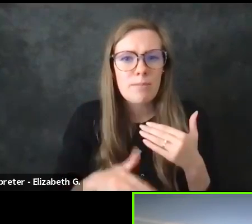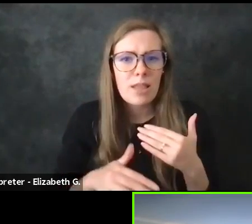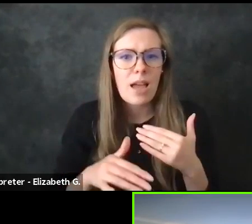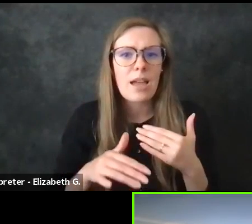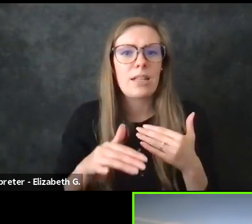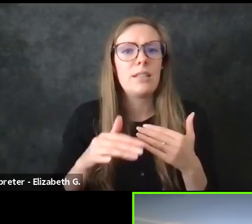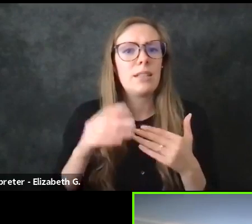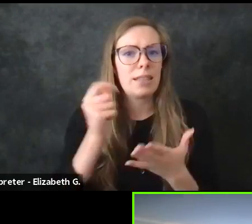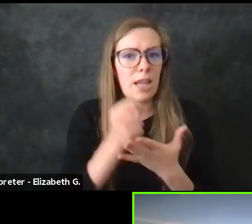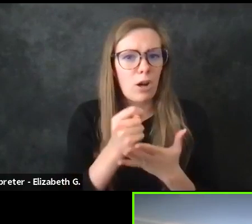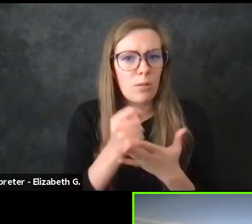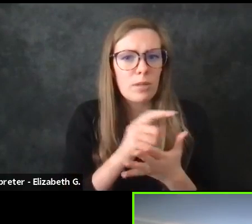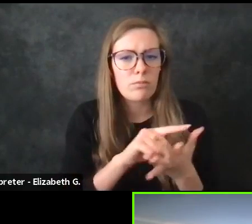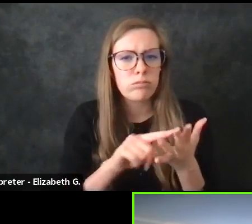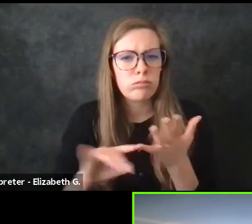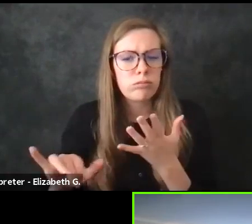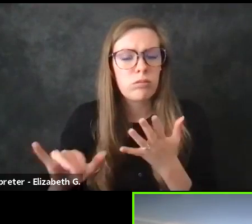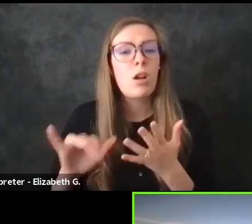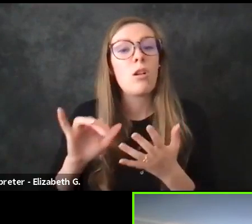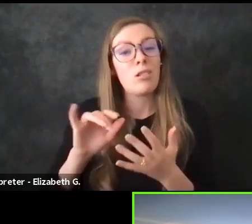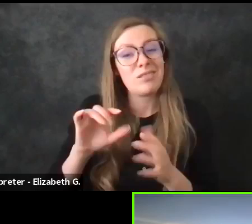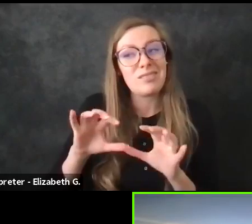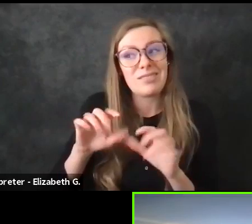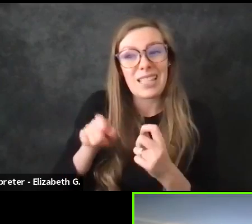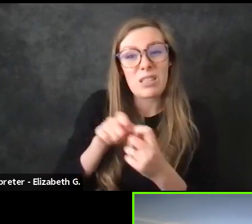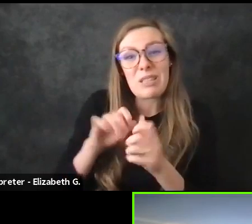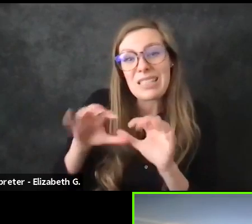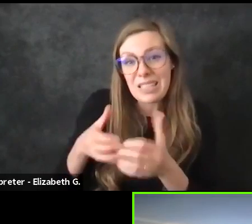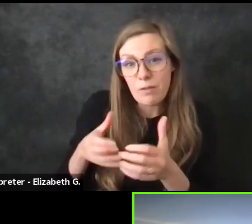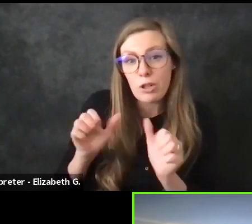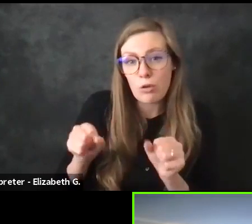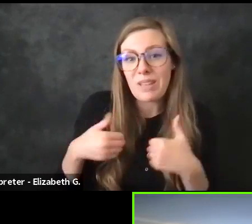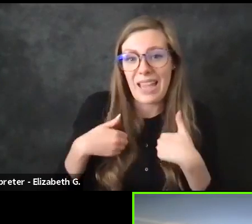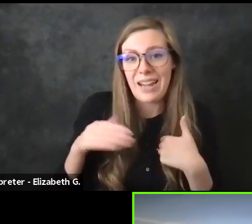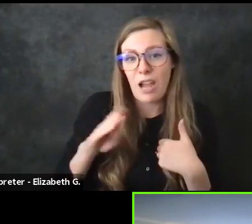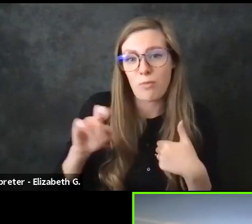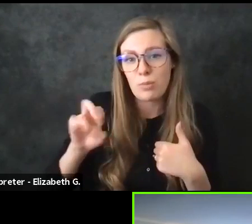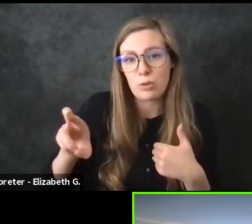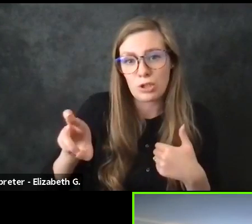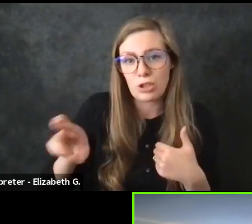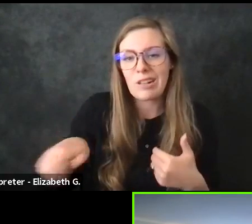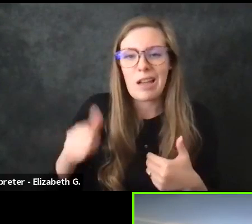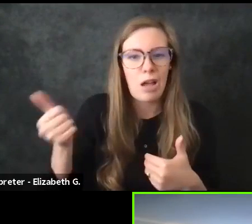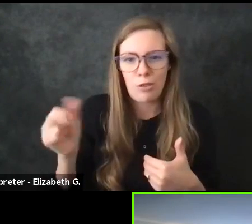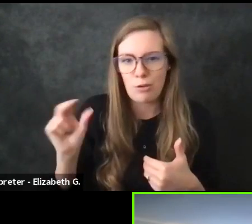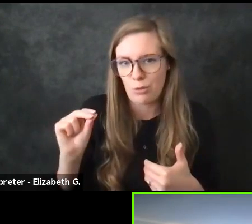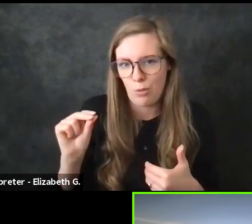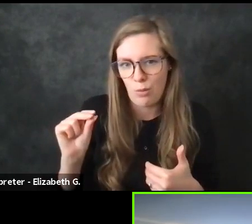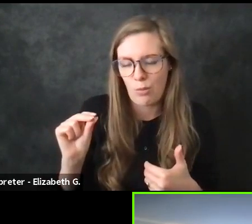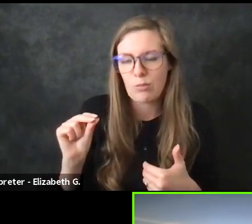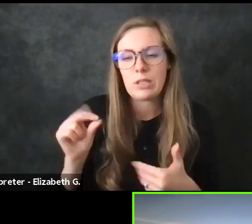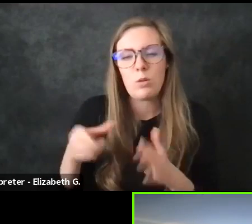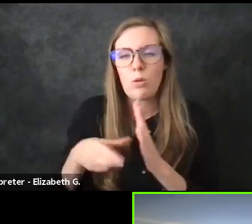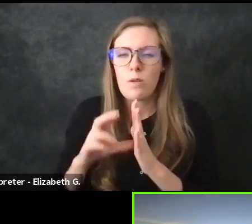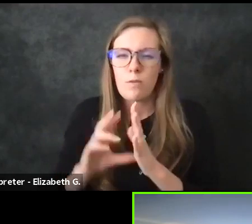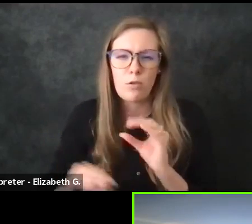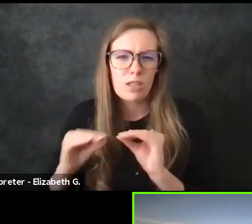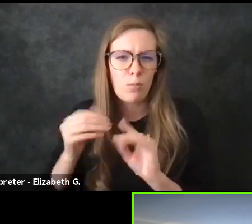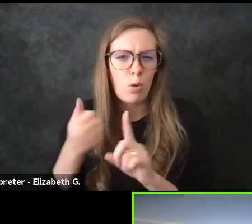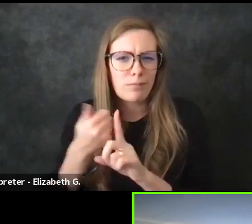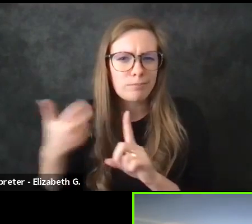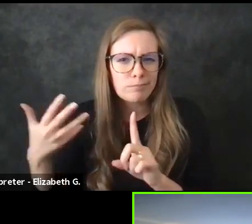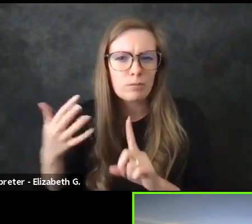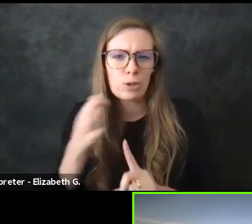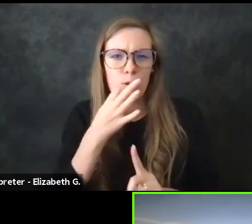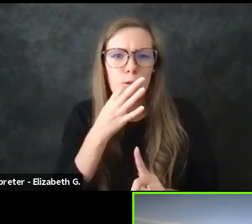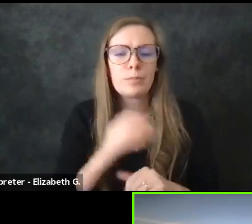therapies. I will present that as slides in a few minutes to go over some of these specifics. So